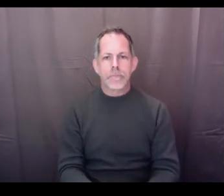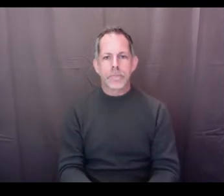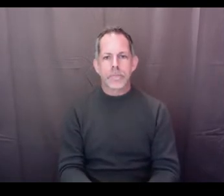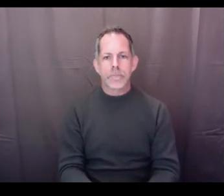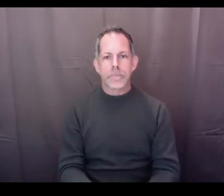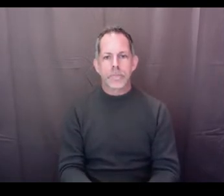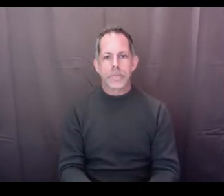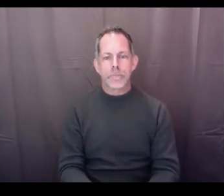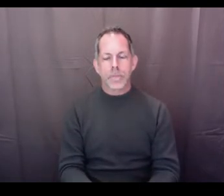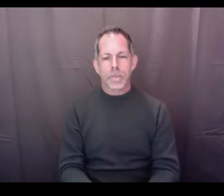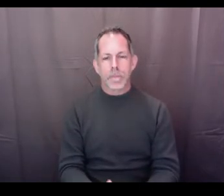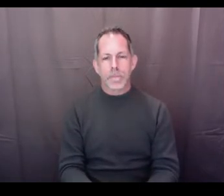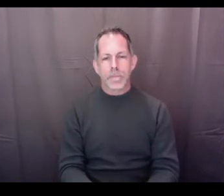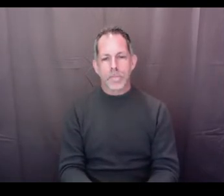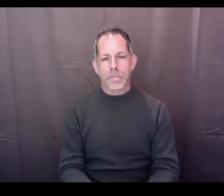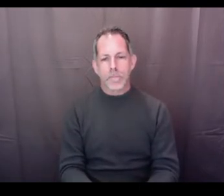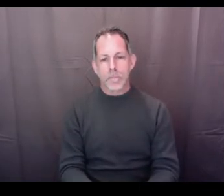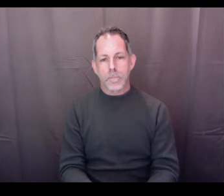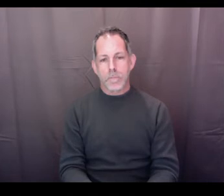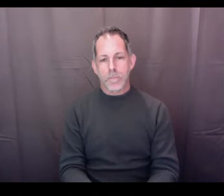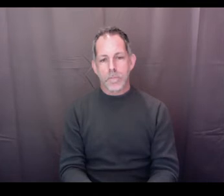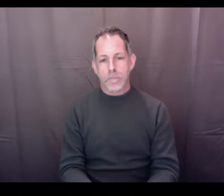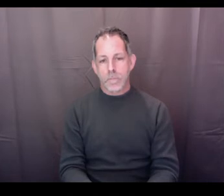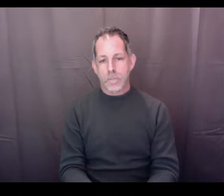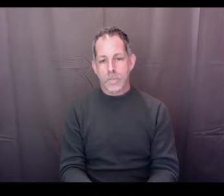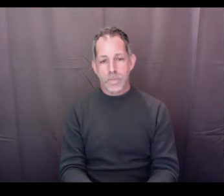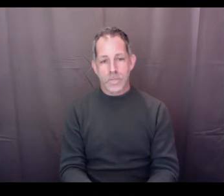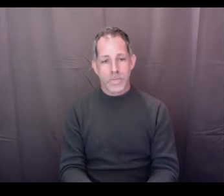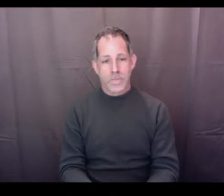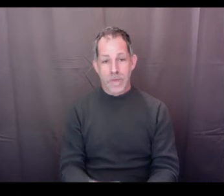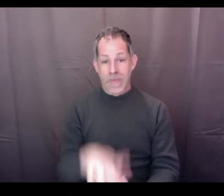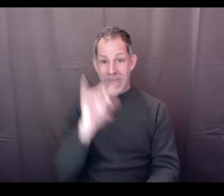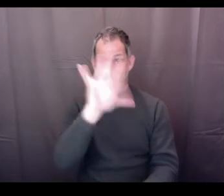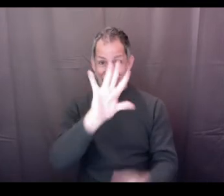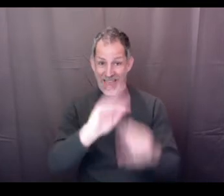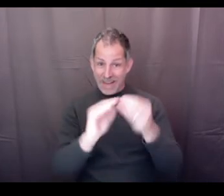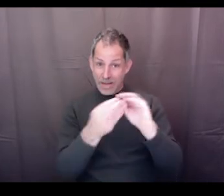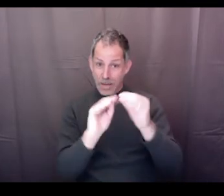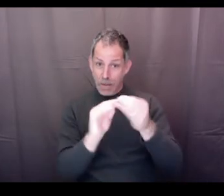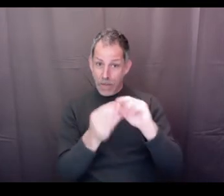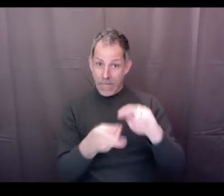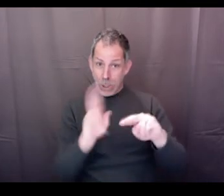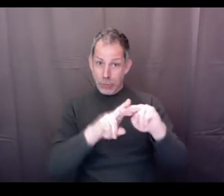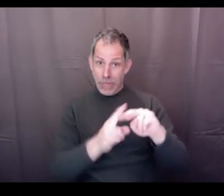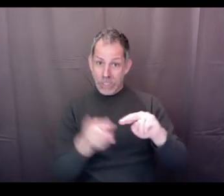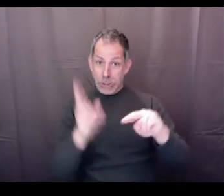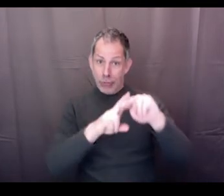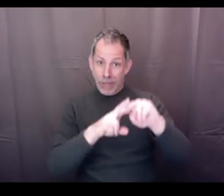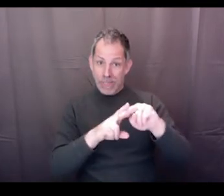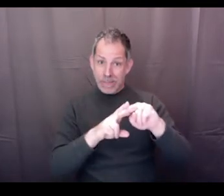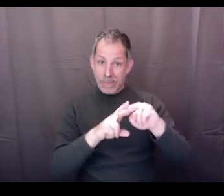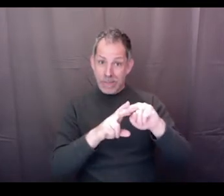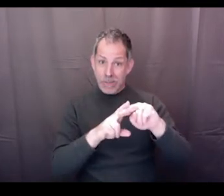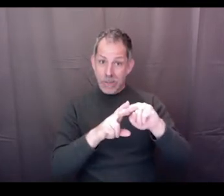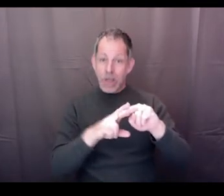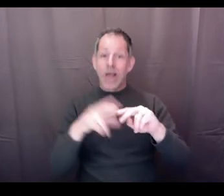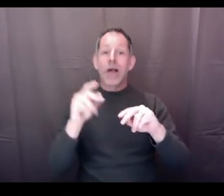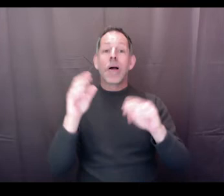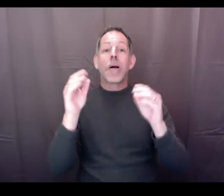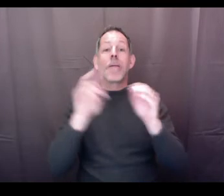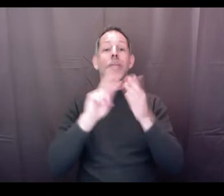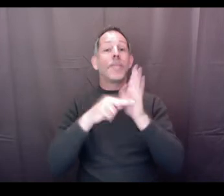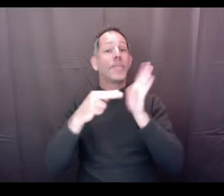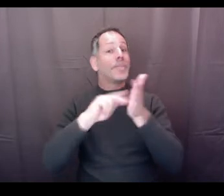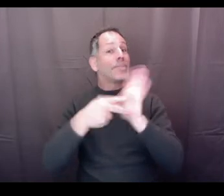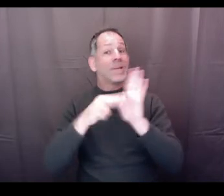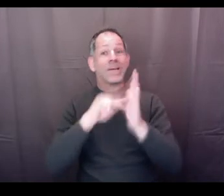greater levels of transmission, which would not only lead to more severe cases and hospitalizations, but also deaths. And of course, one